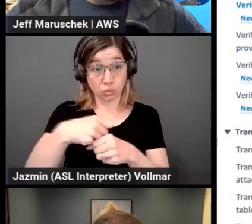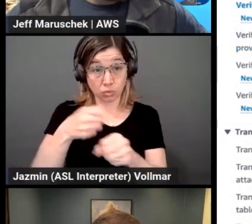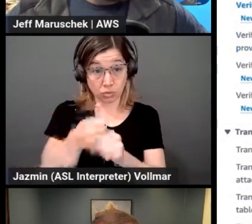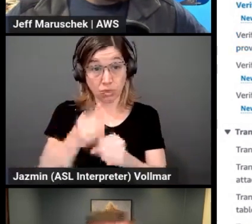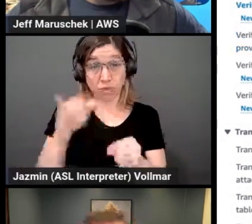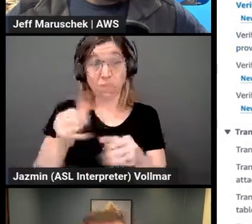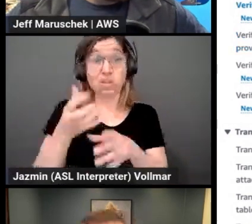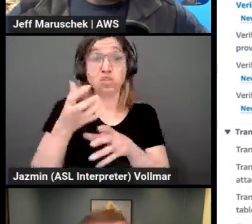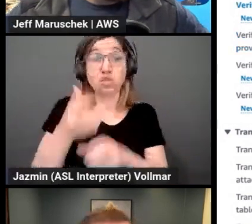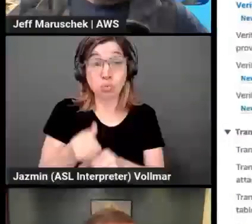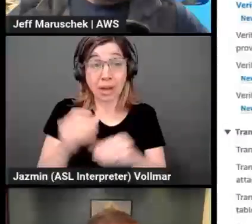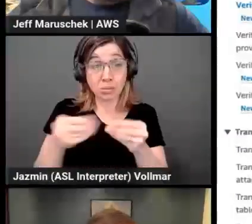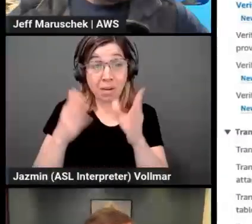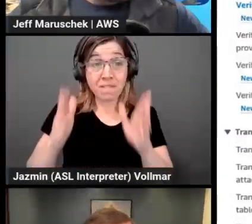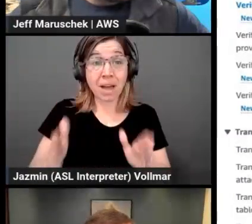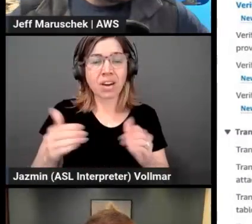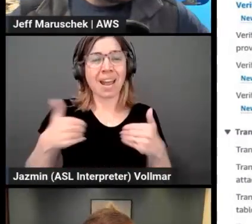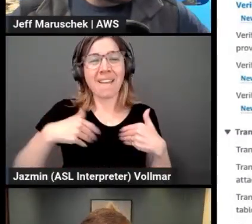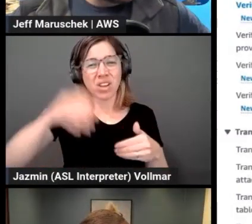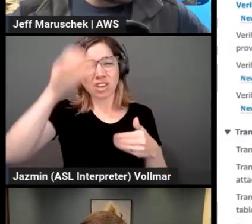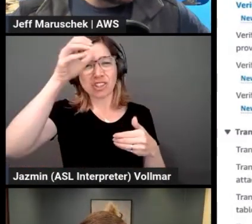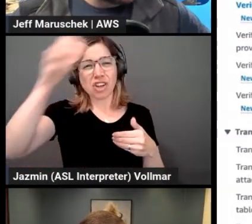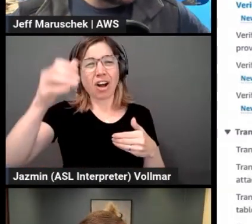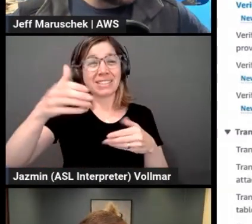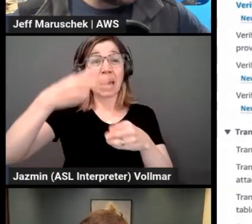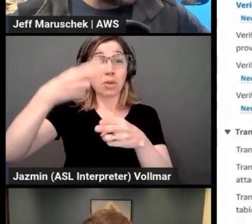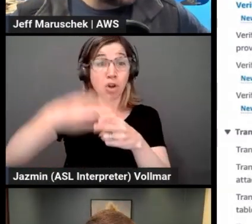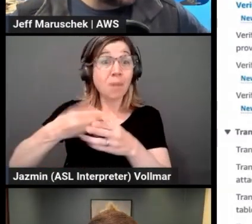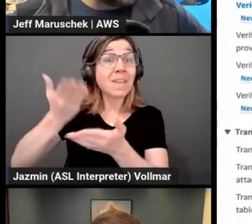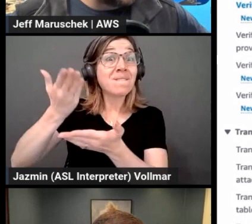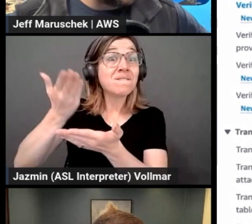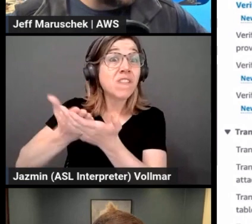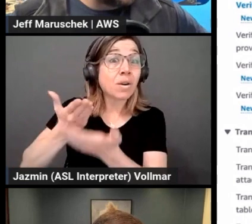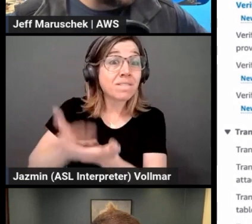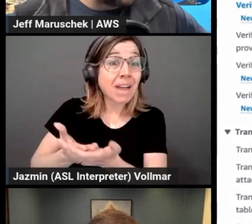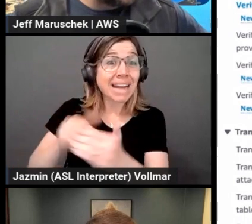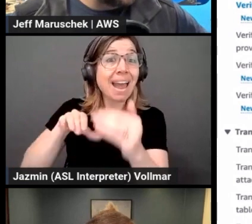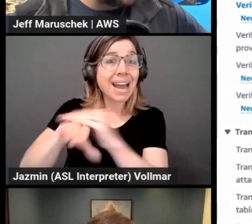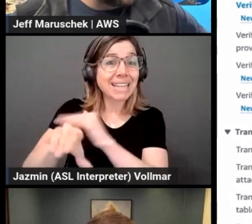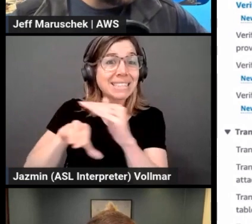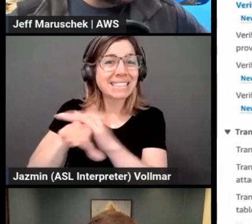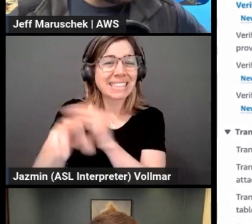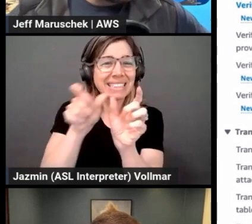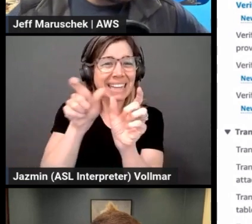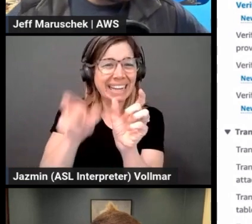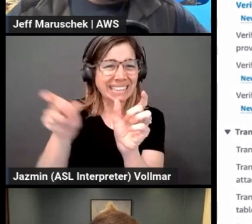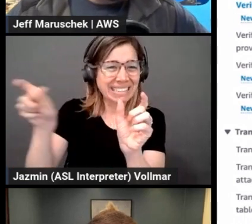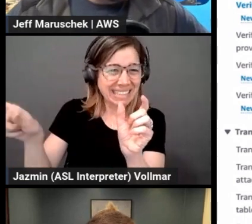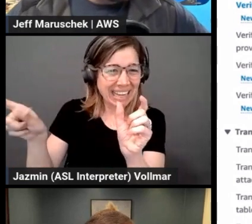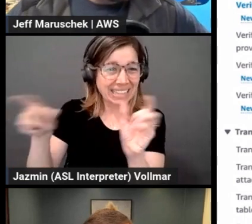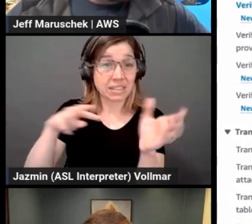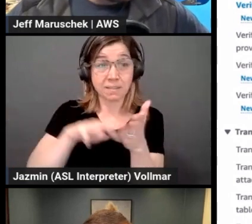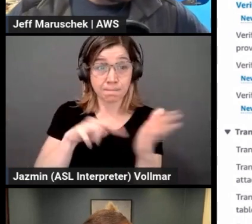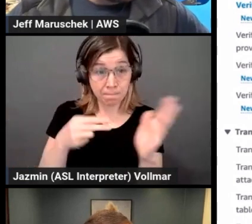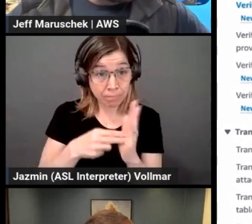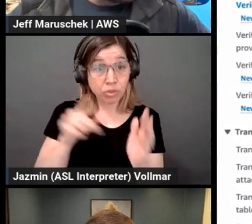then we have a concept of what's called a verified access instance. Basically what it is, it's a wrapper where you can include different types of